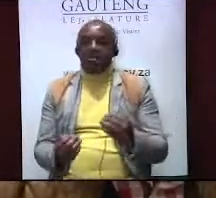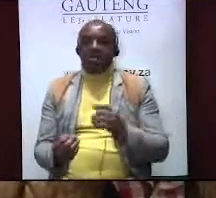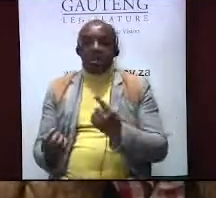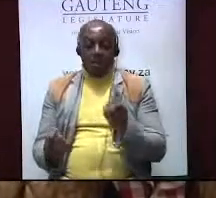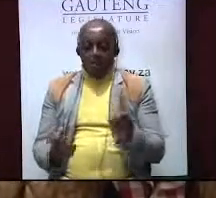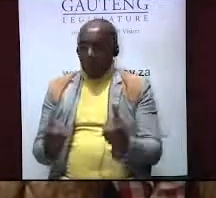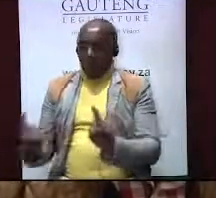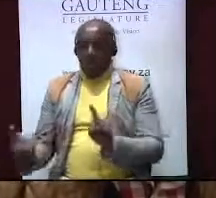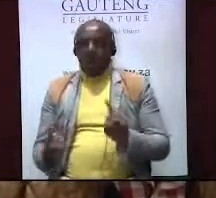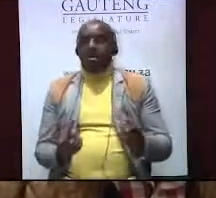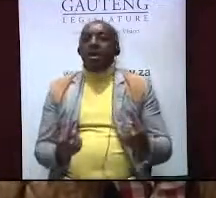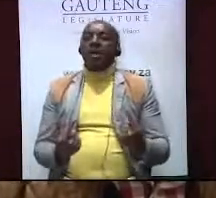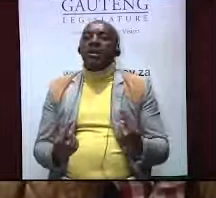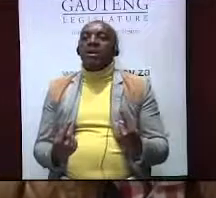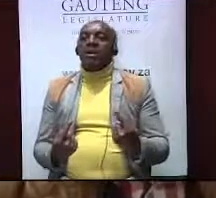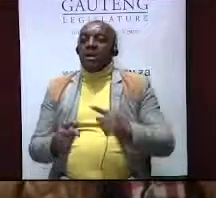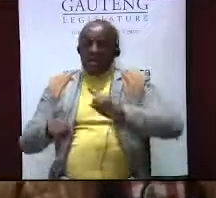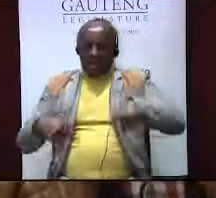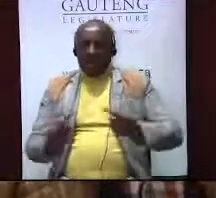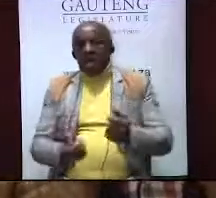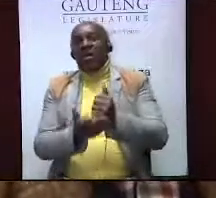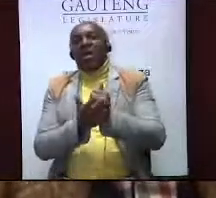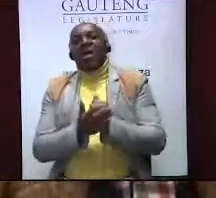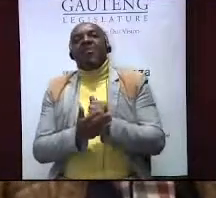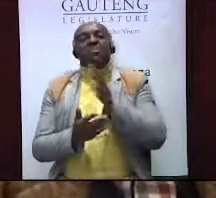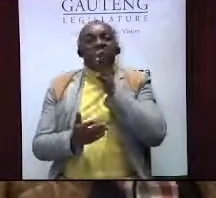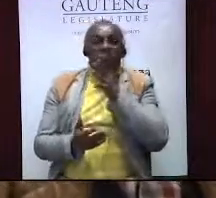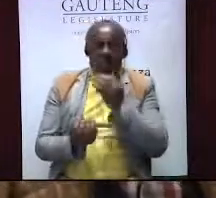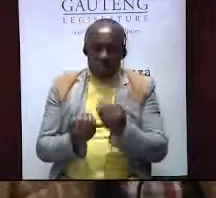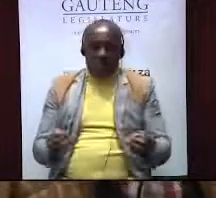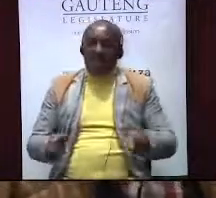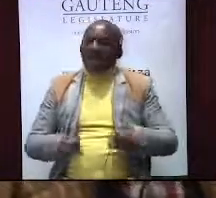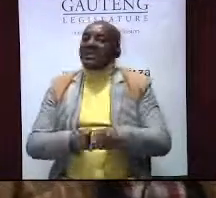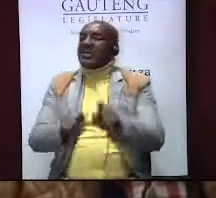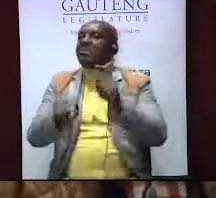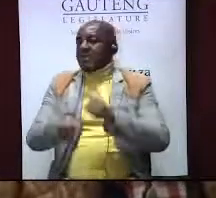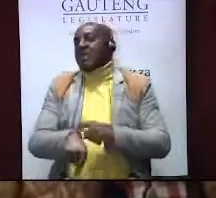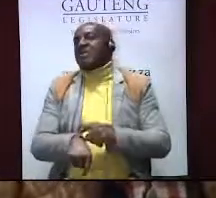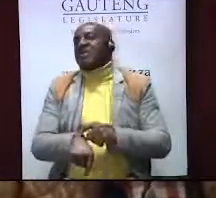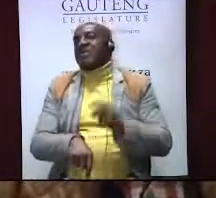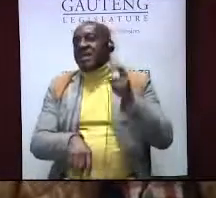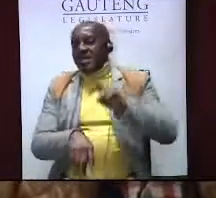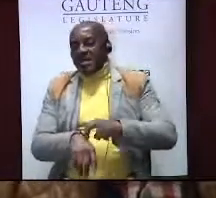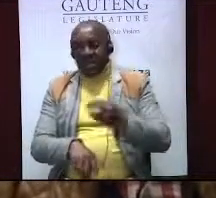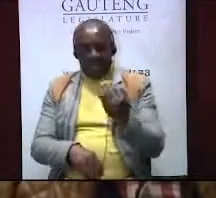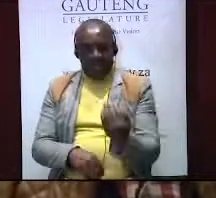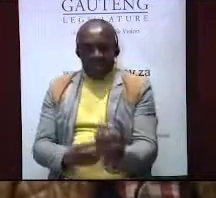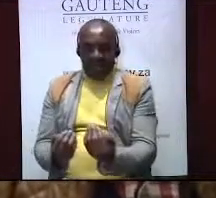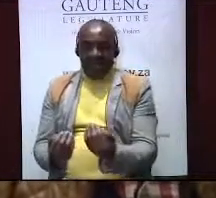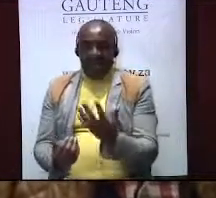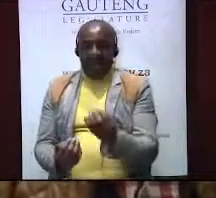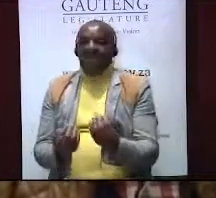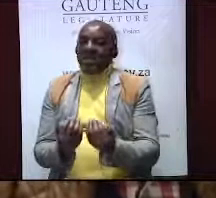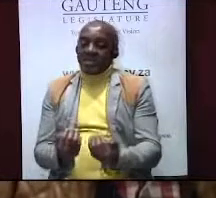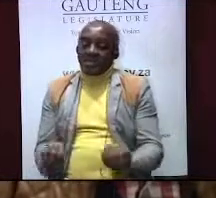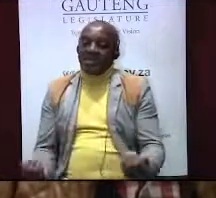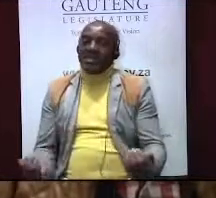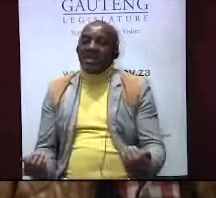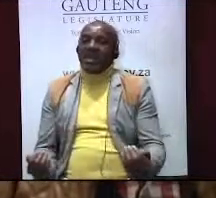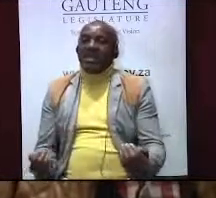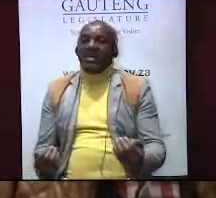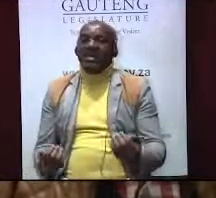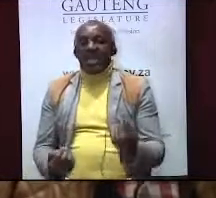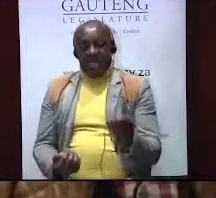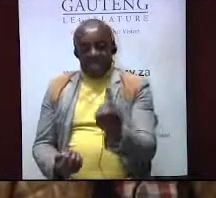see 1,000 children at the same time? You work one after the other because who identify a